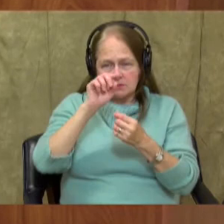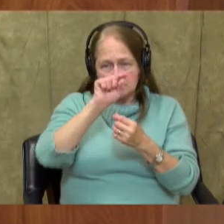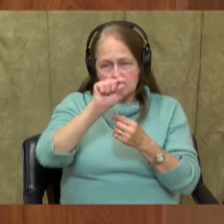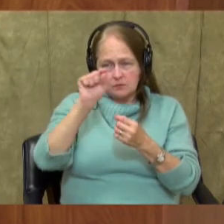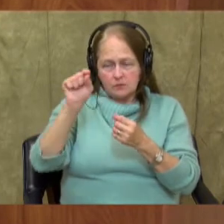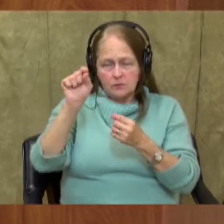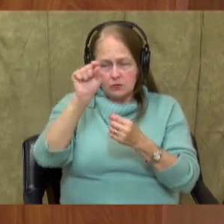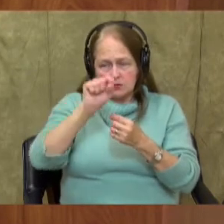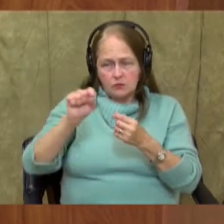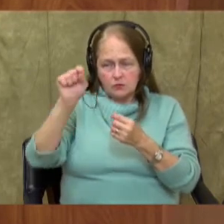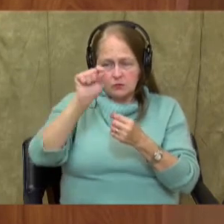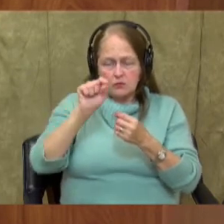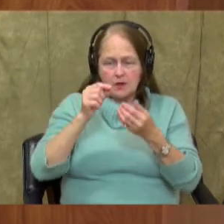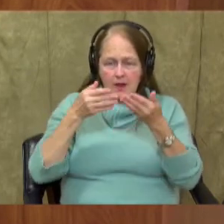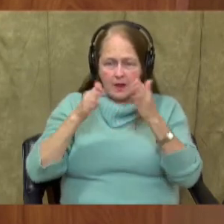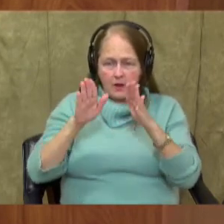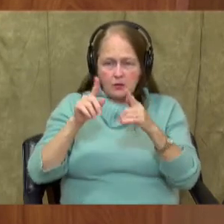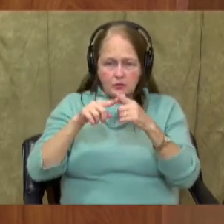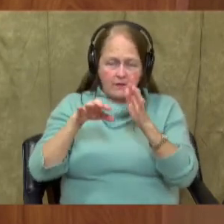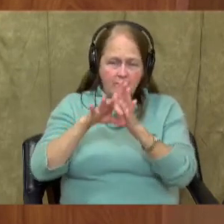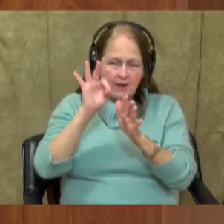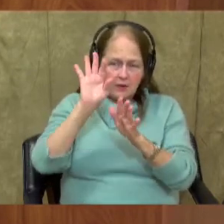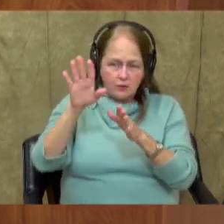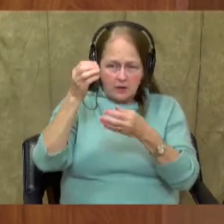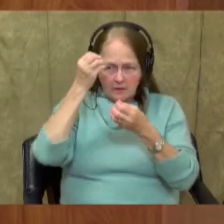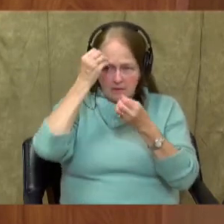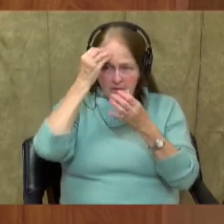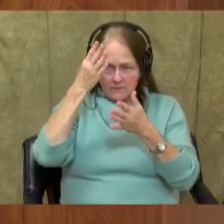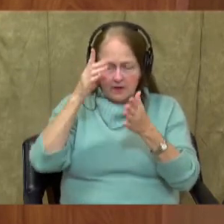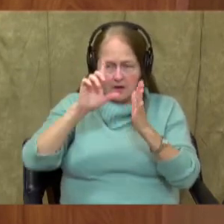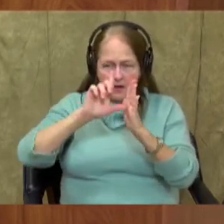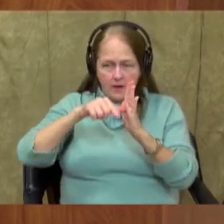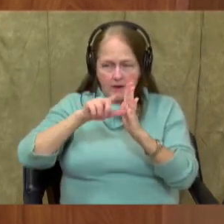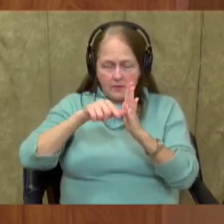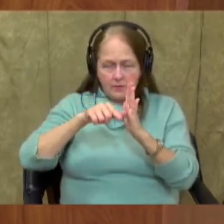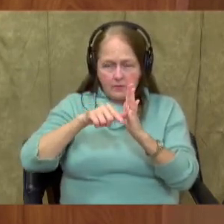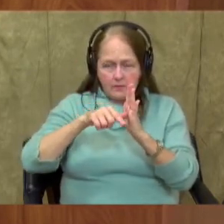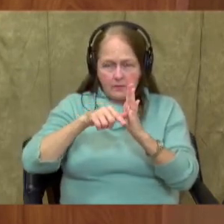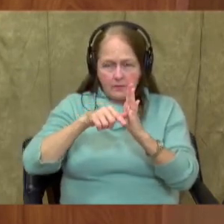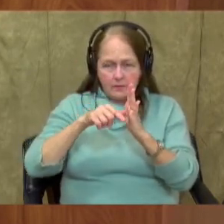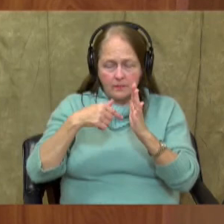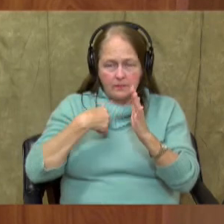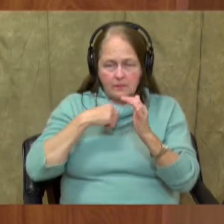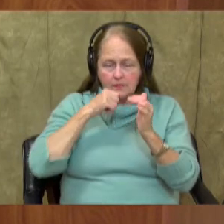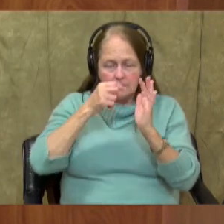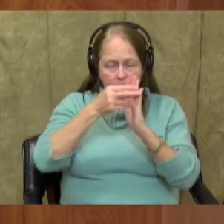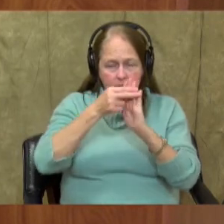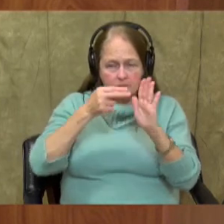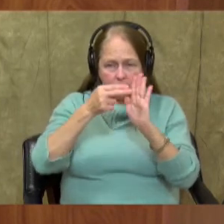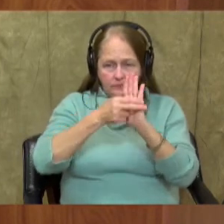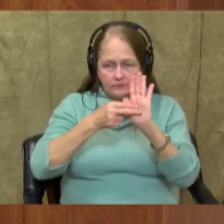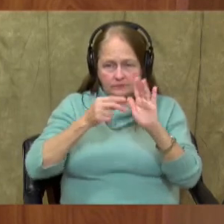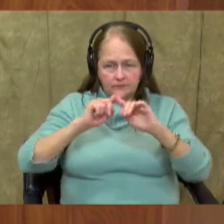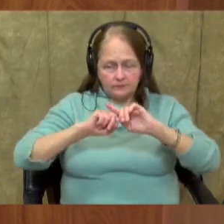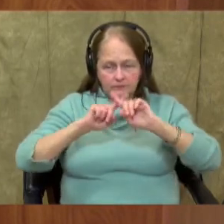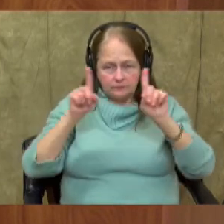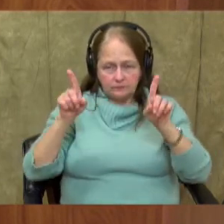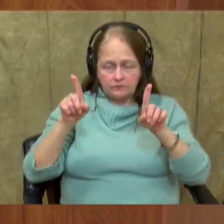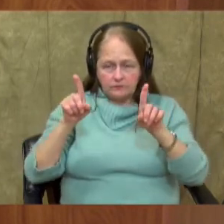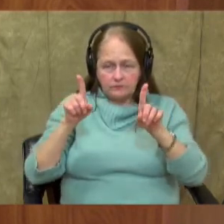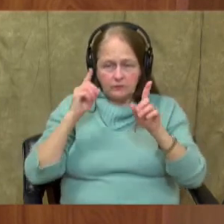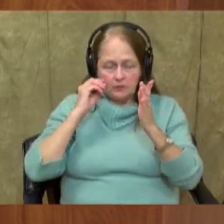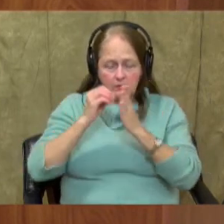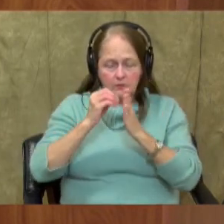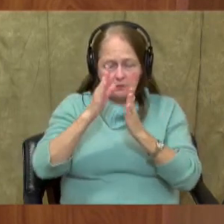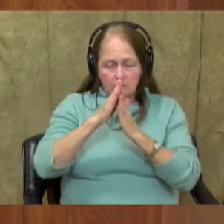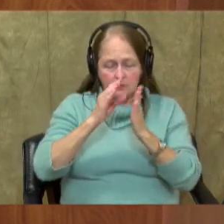extremely important because it allows you to find your information later. Now, I didn't label differences, but I did put